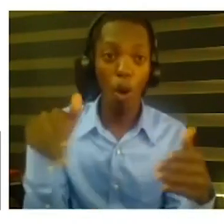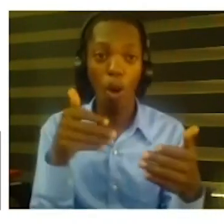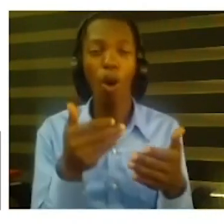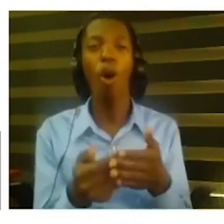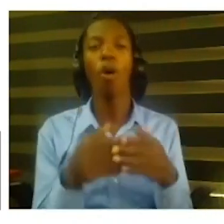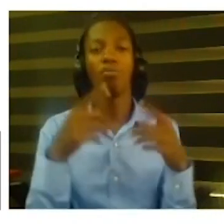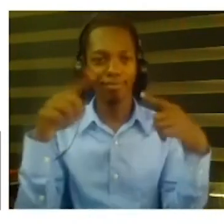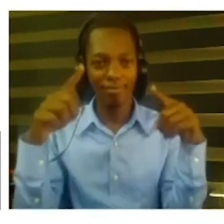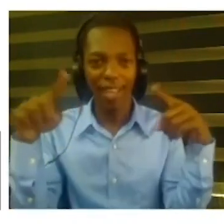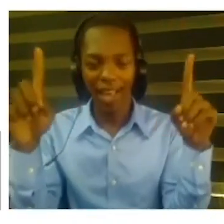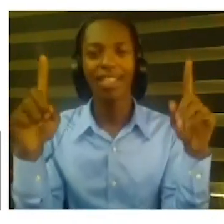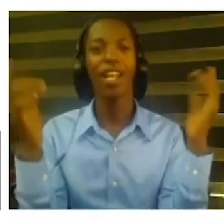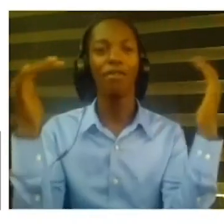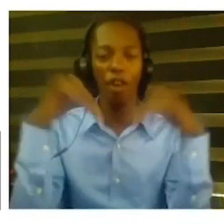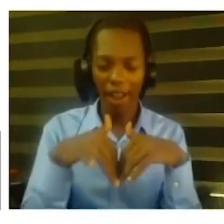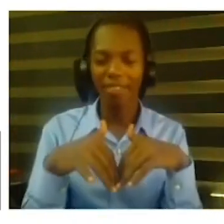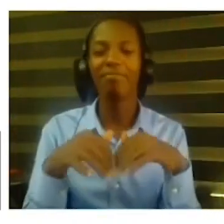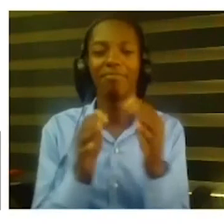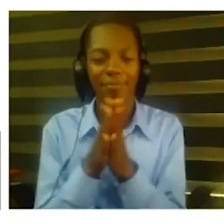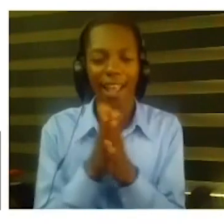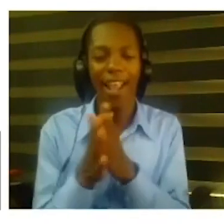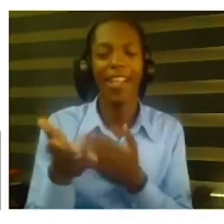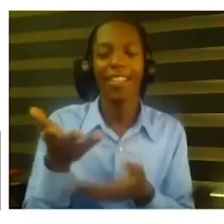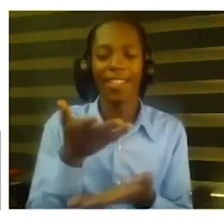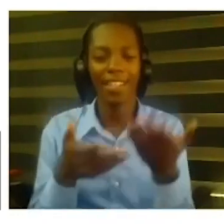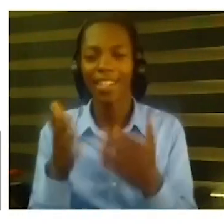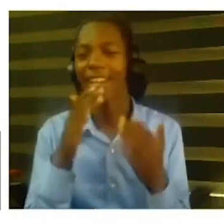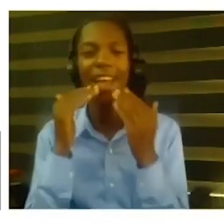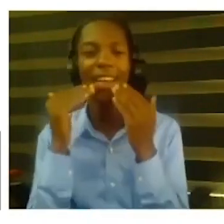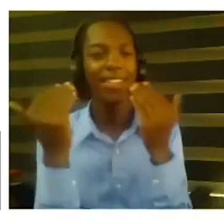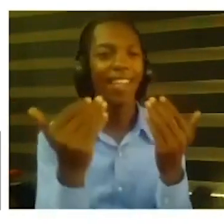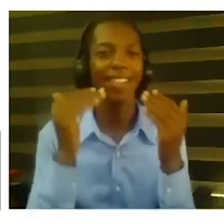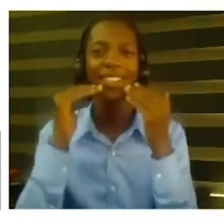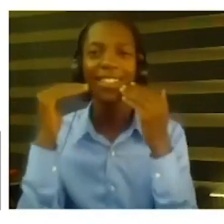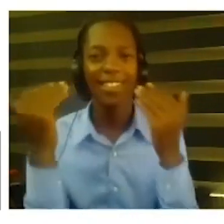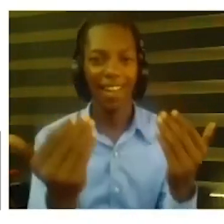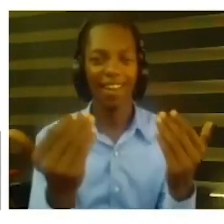and an exciting and engaging 2 days. Asanteni sana.